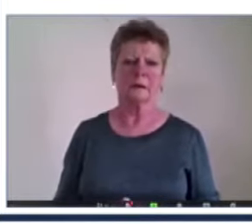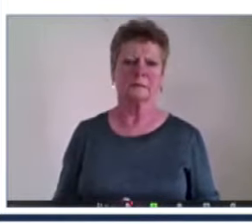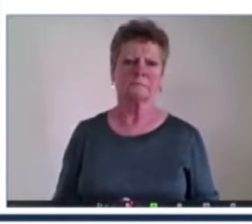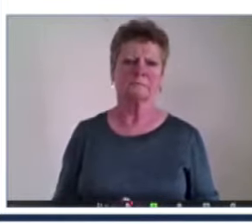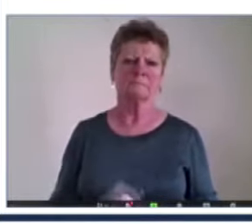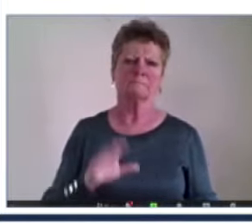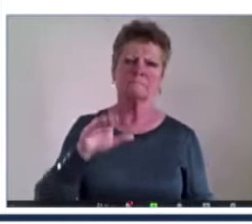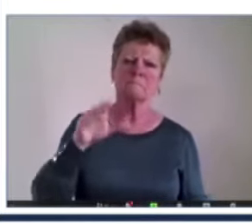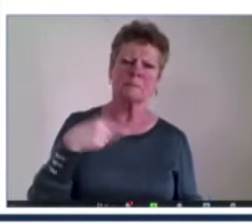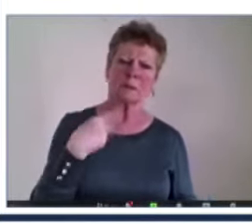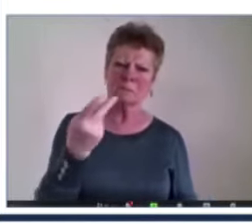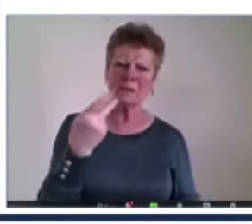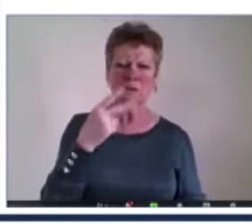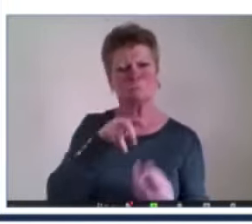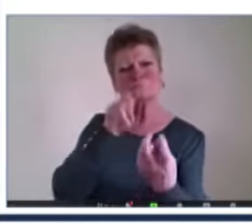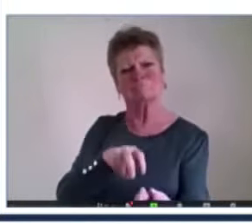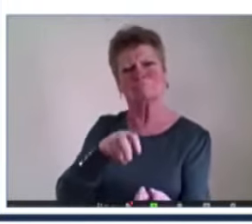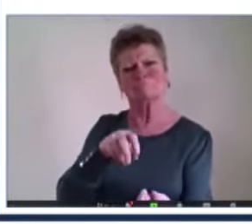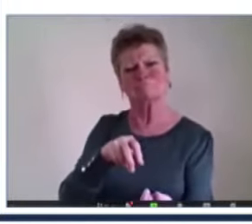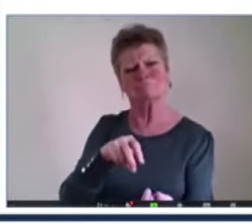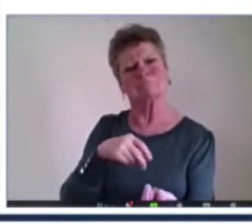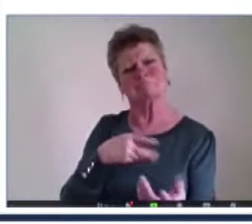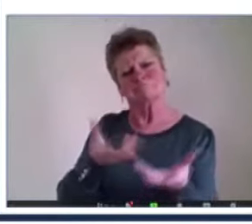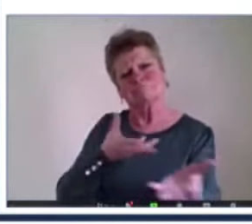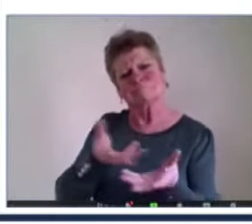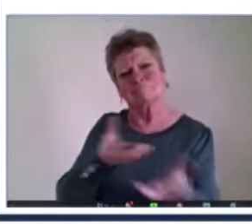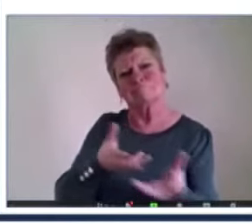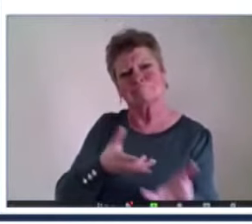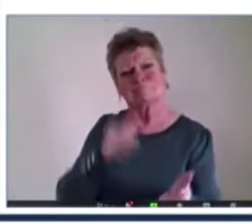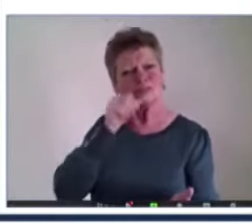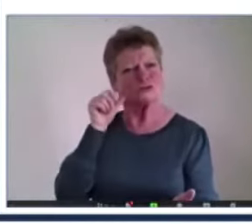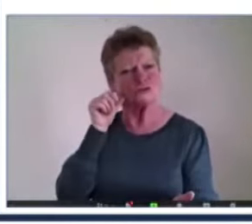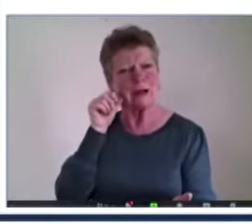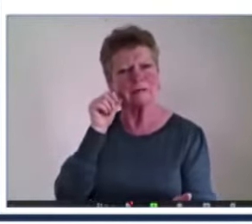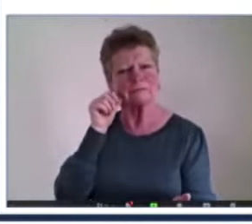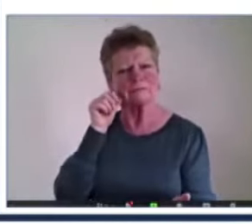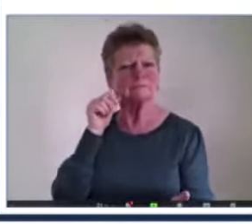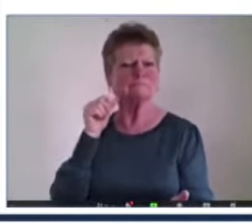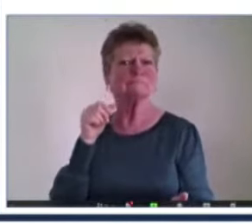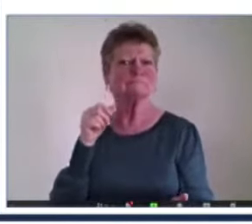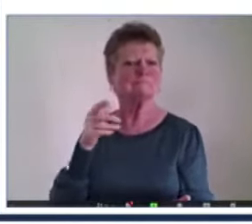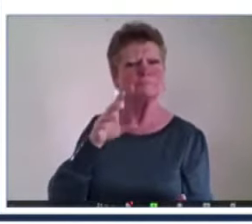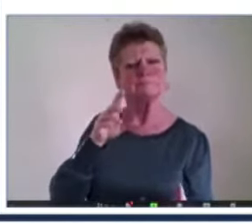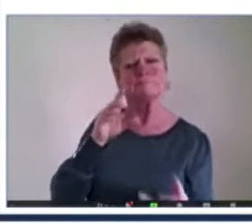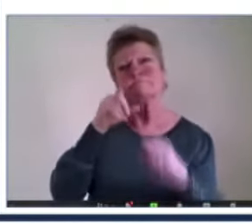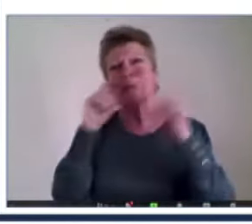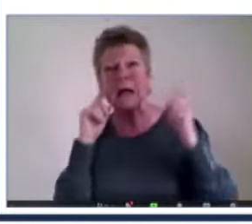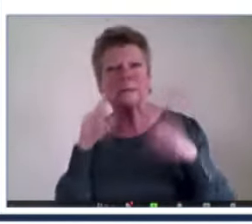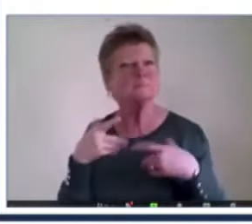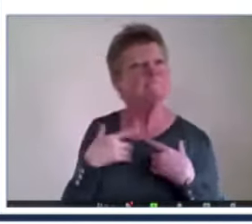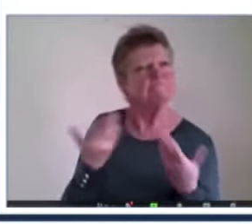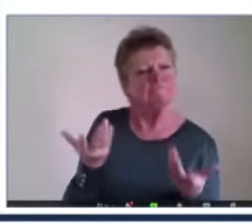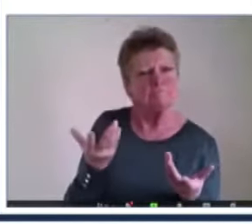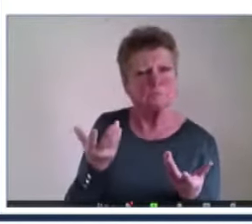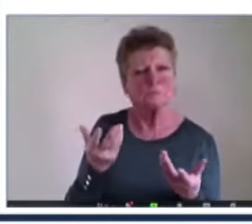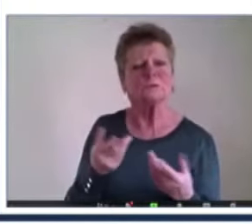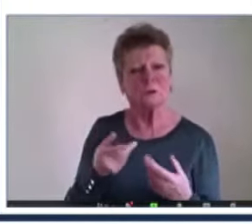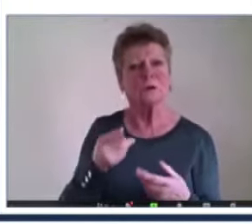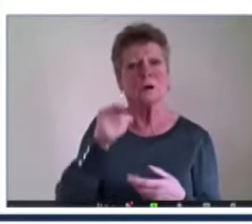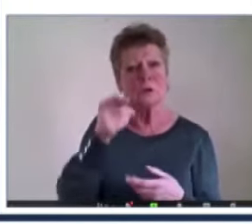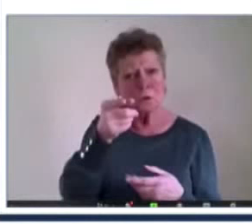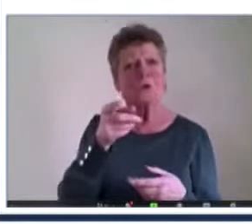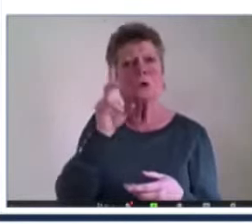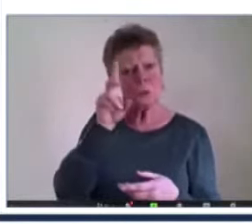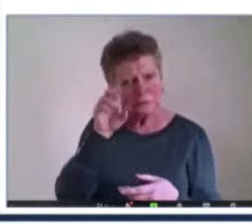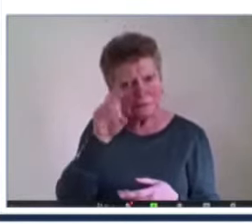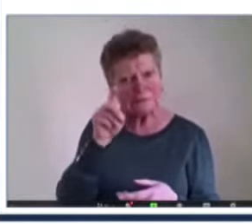Yesterday, when you and I sat down to have this discussion about where we were at in terms of masking, yes, you did talk about the